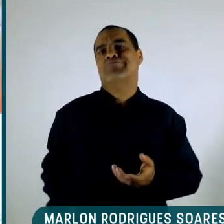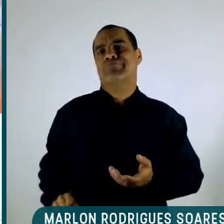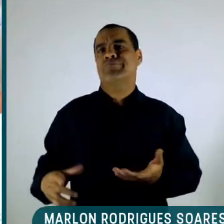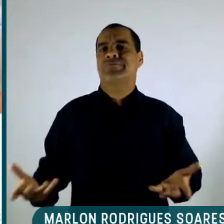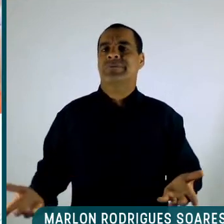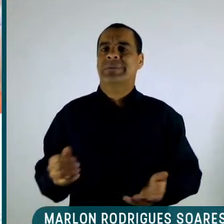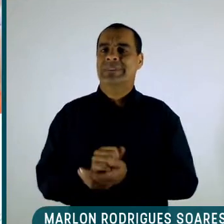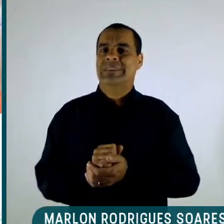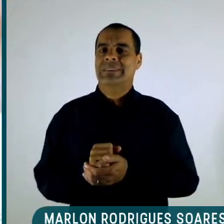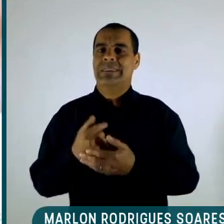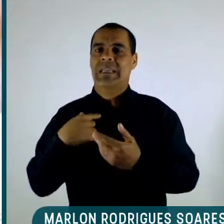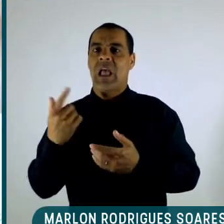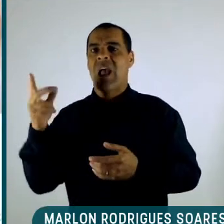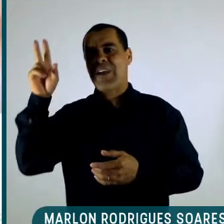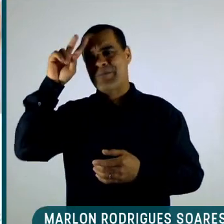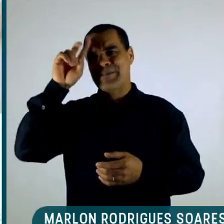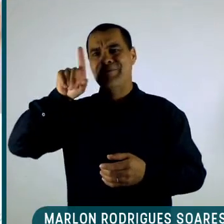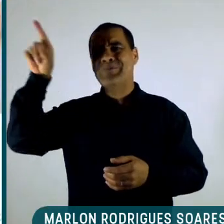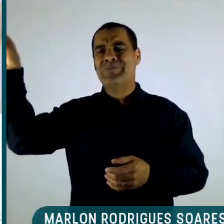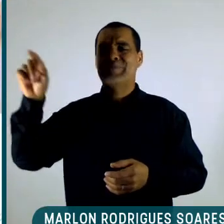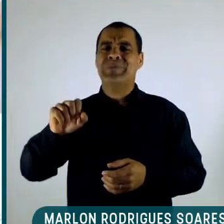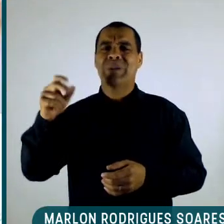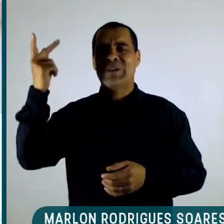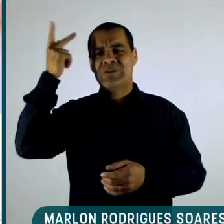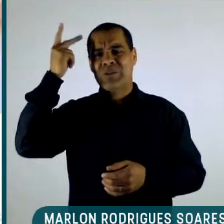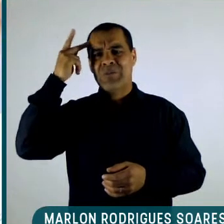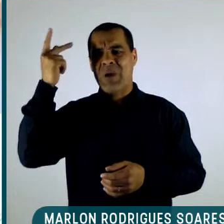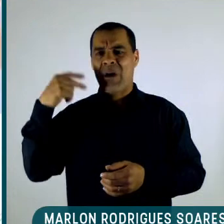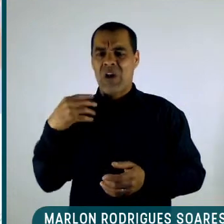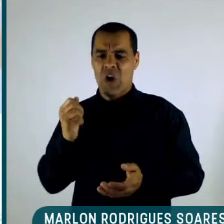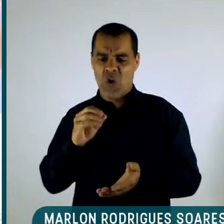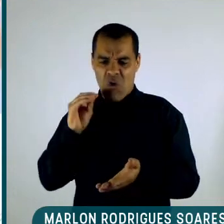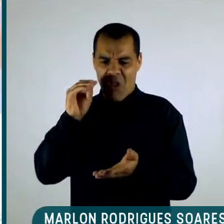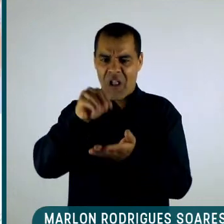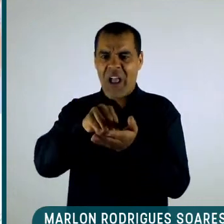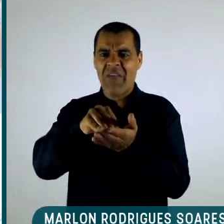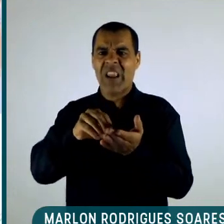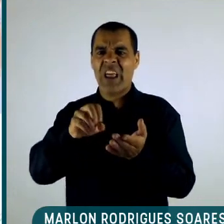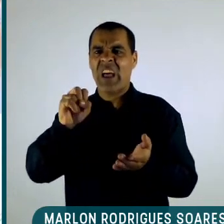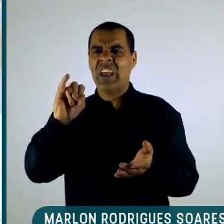INPS, because they were not registered with it.